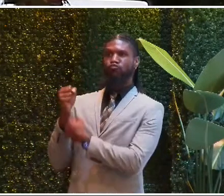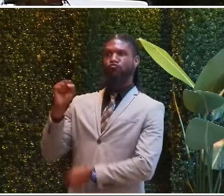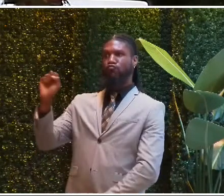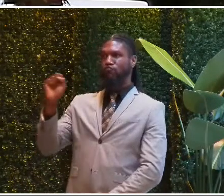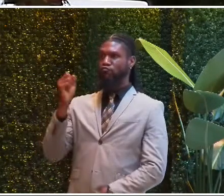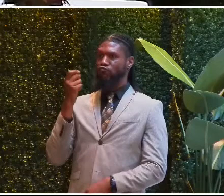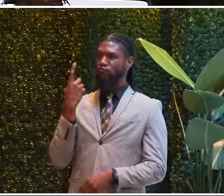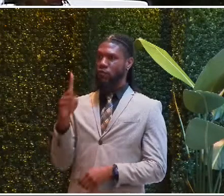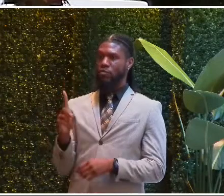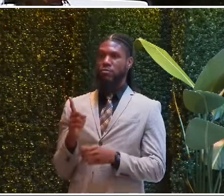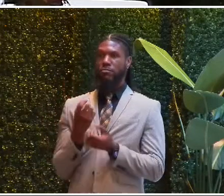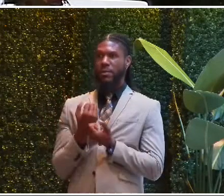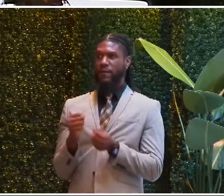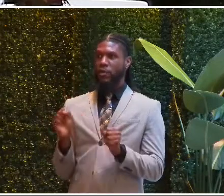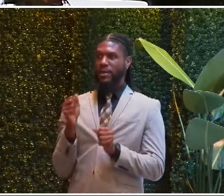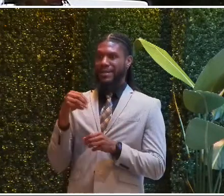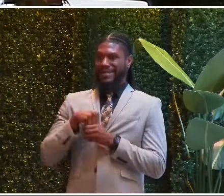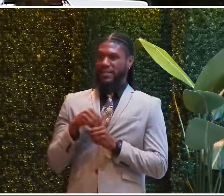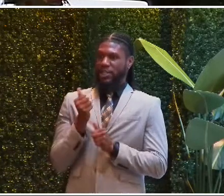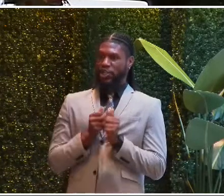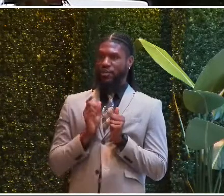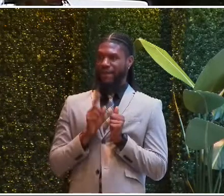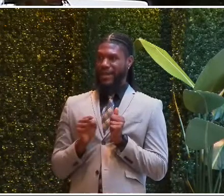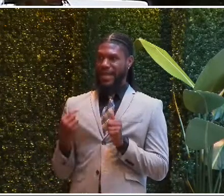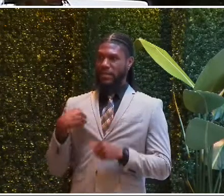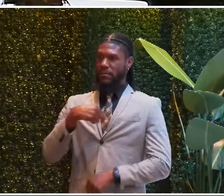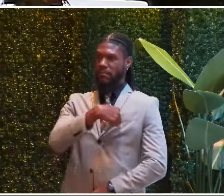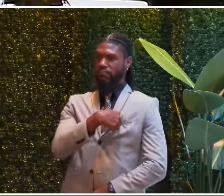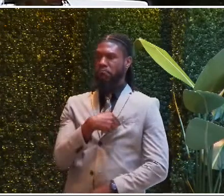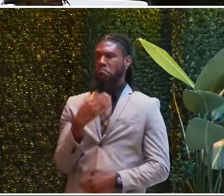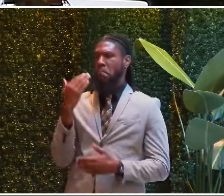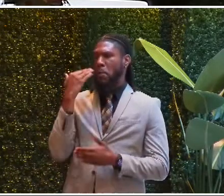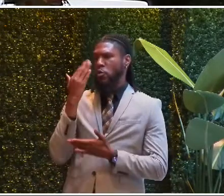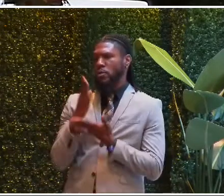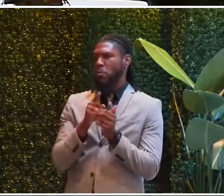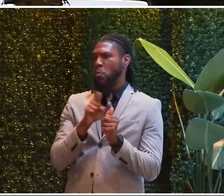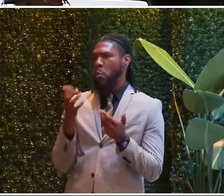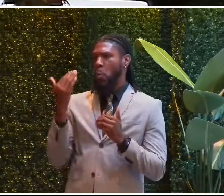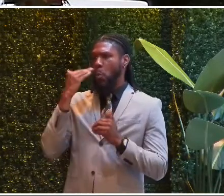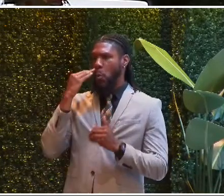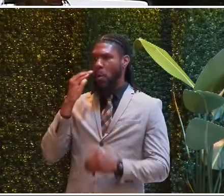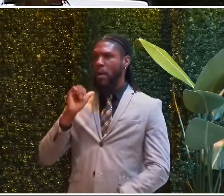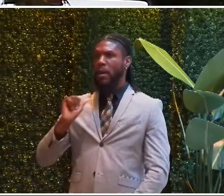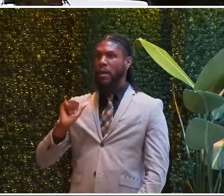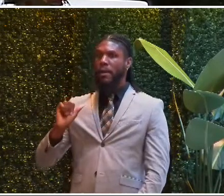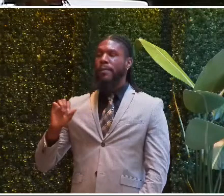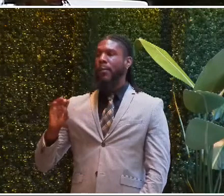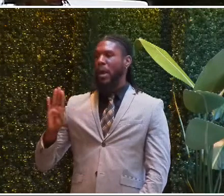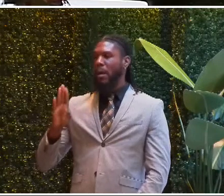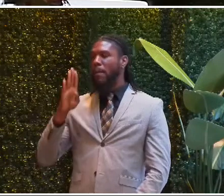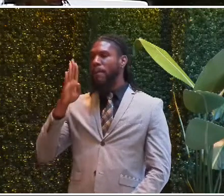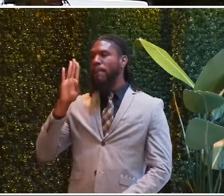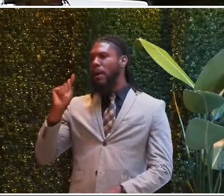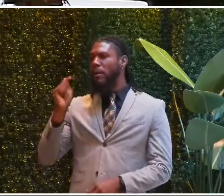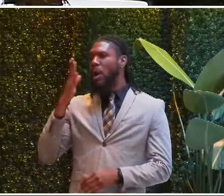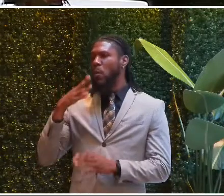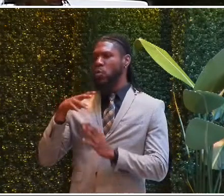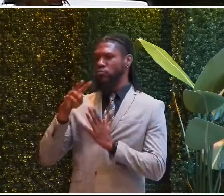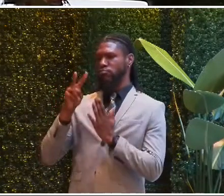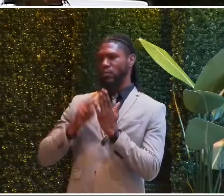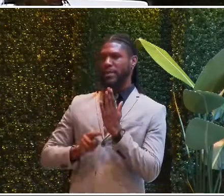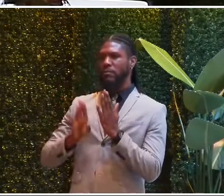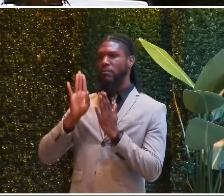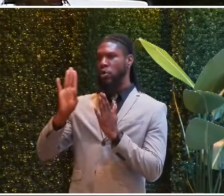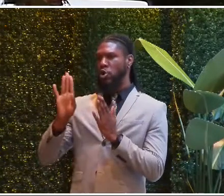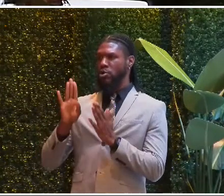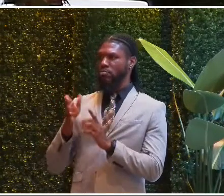us. Now, I know some of y'all may be well familiar with Adrienne Marie Brown, but I'm going to read a bio just to make sure we're all on the